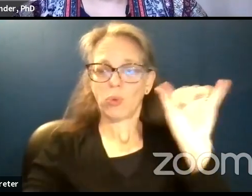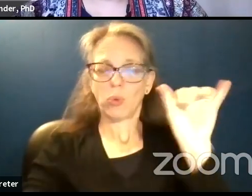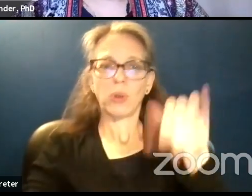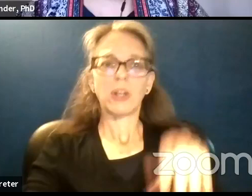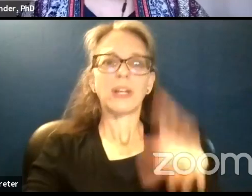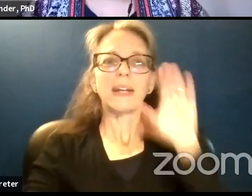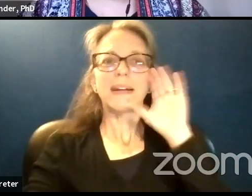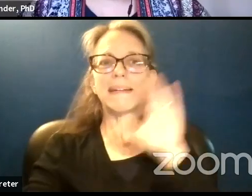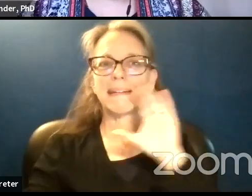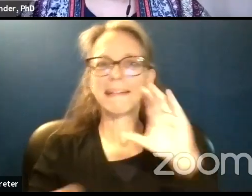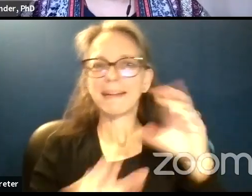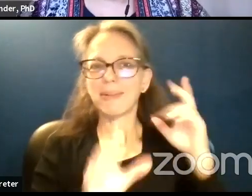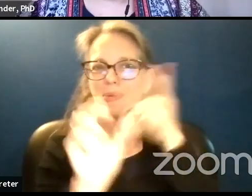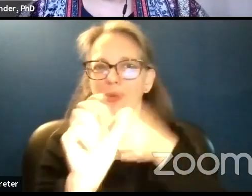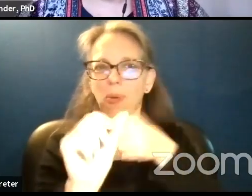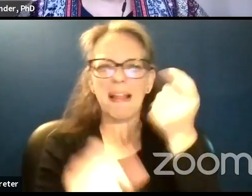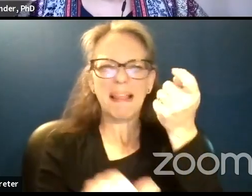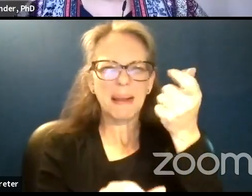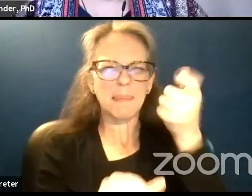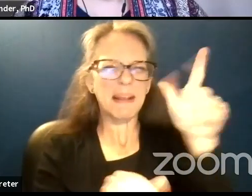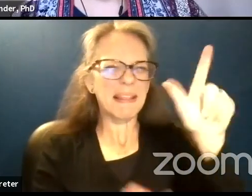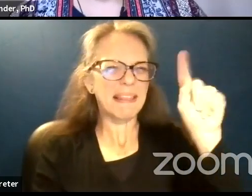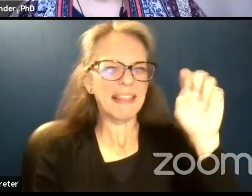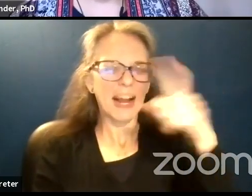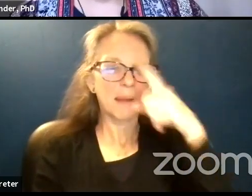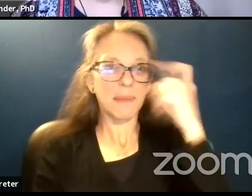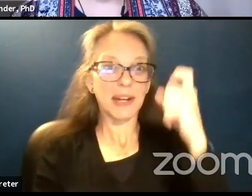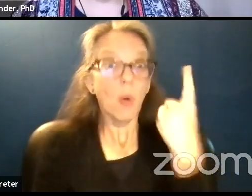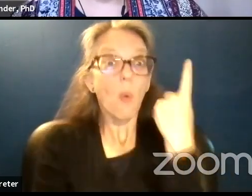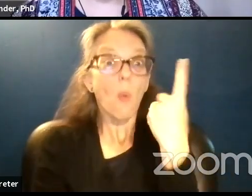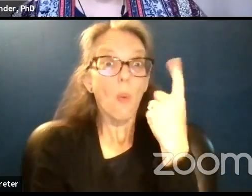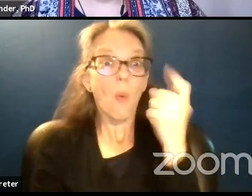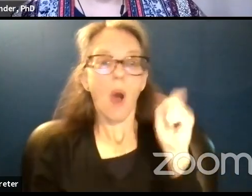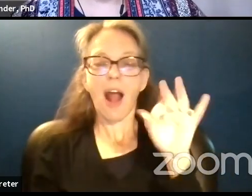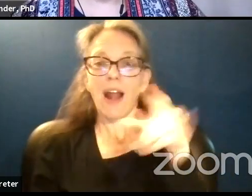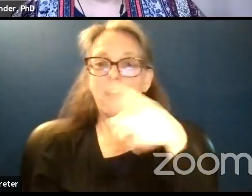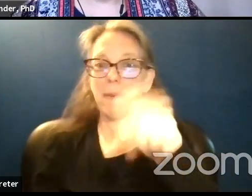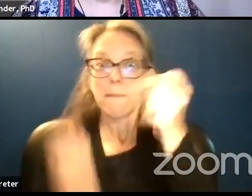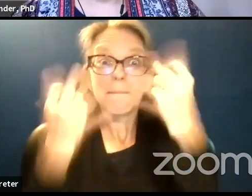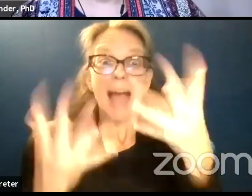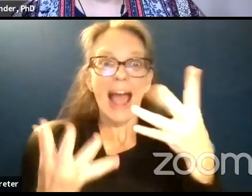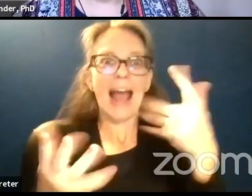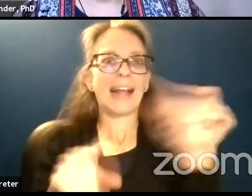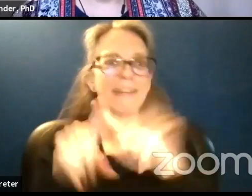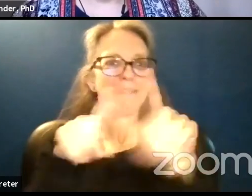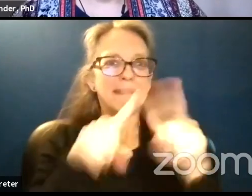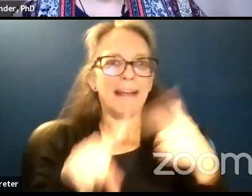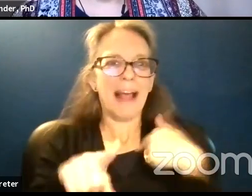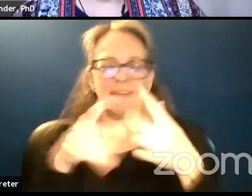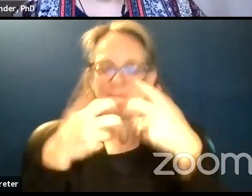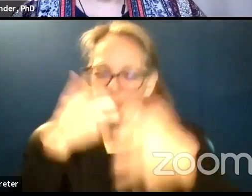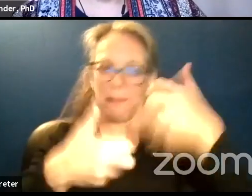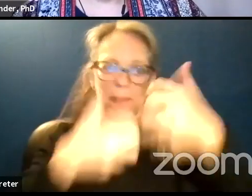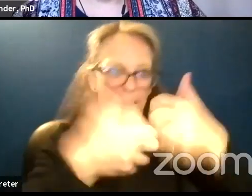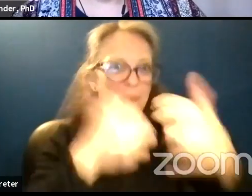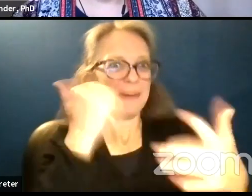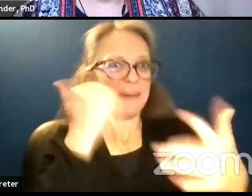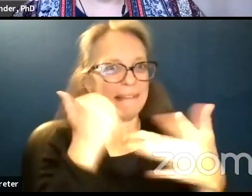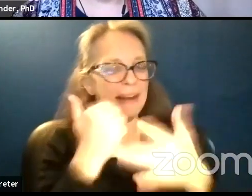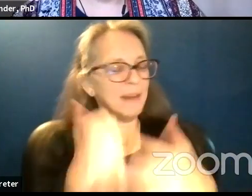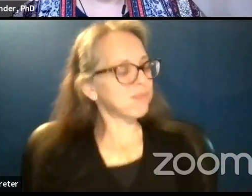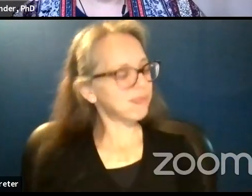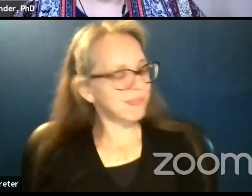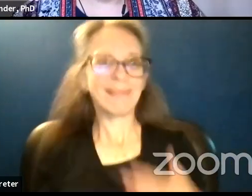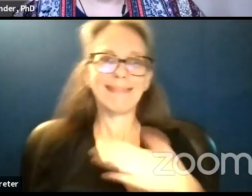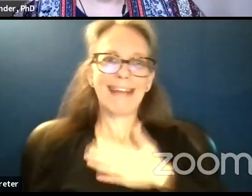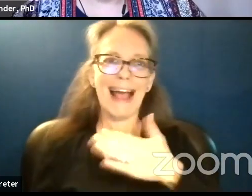Kat joined us a couple minutes late because she was only one of the people having technical issues this morning. But I'm glad to see that you're here,